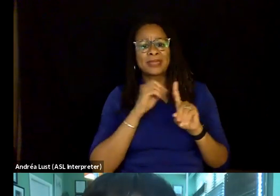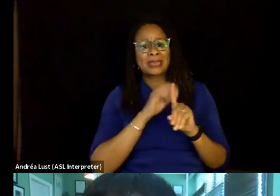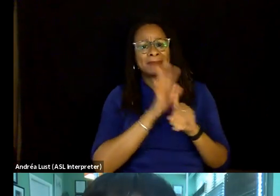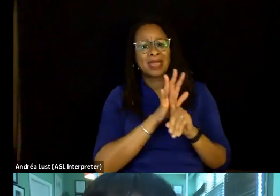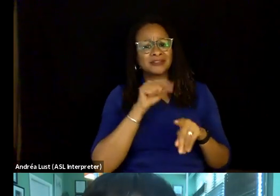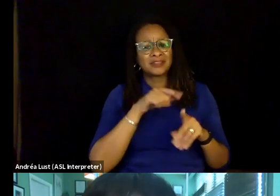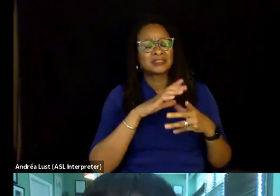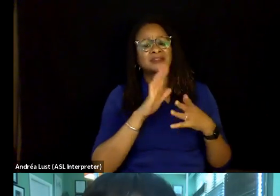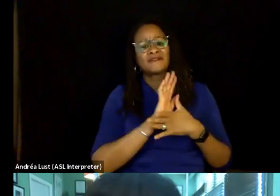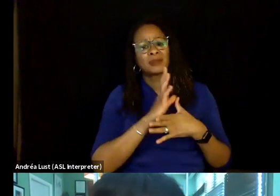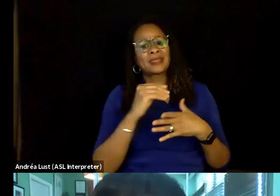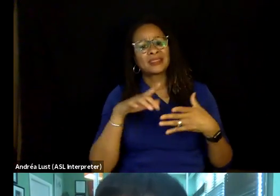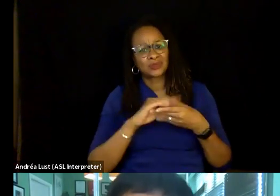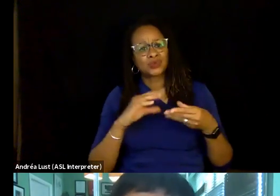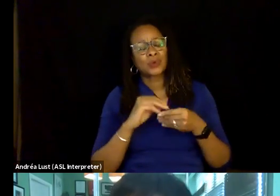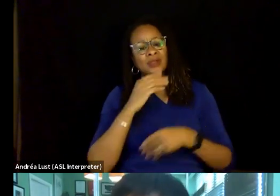story?